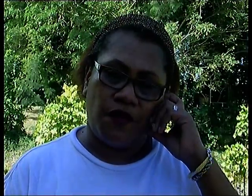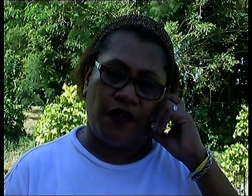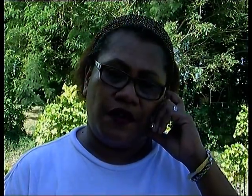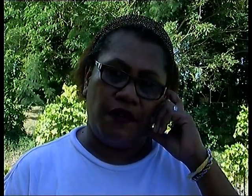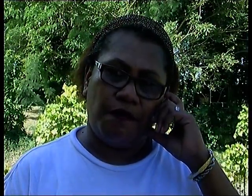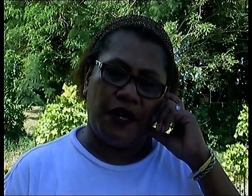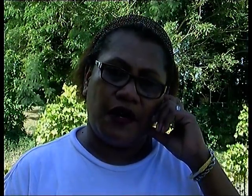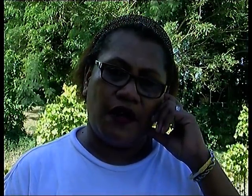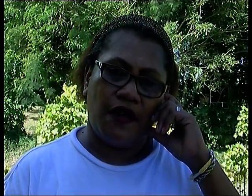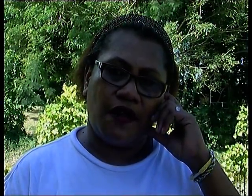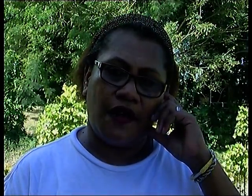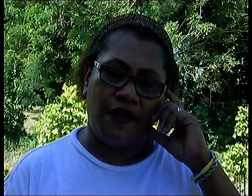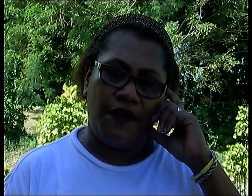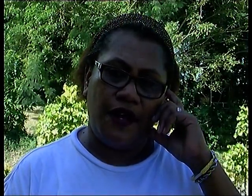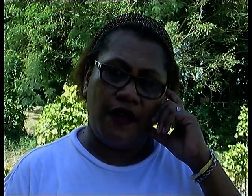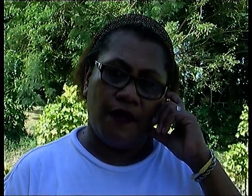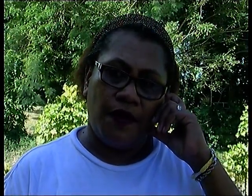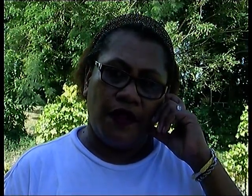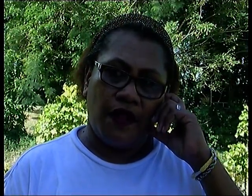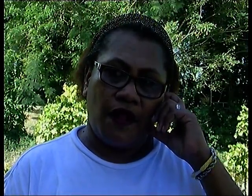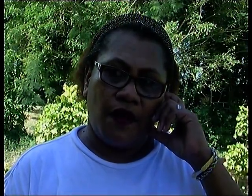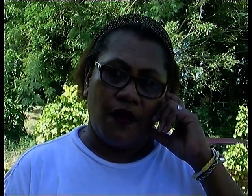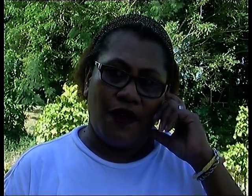Published records, there is. But currently,